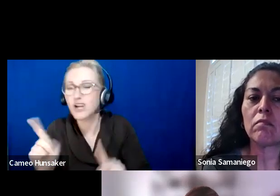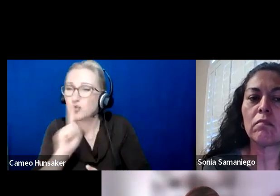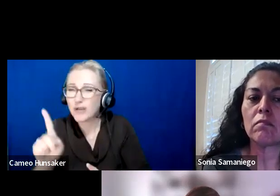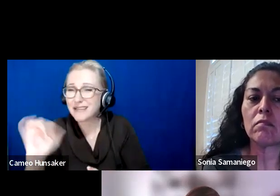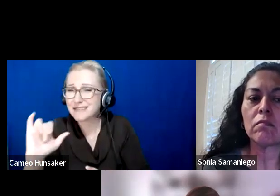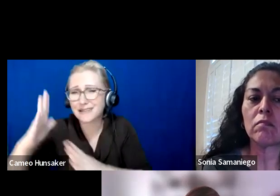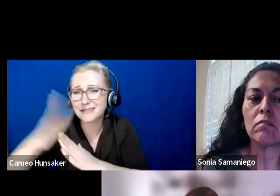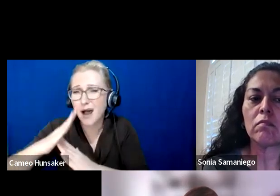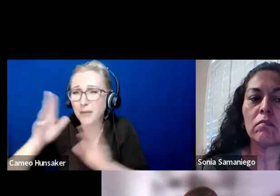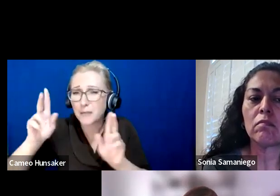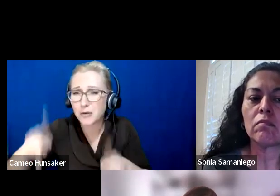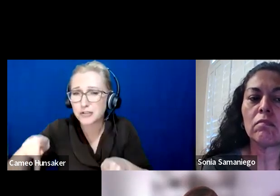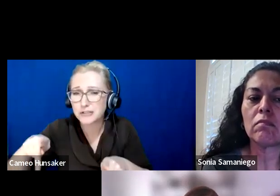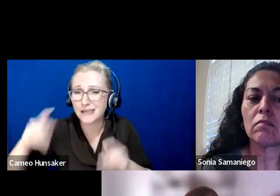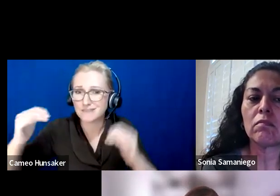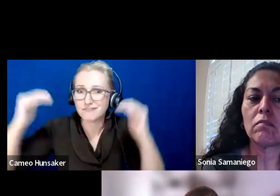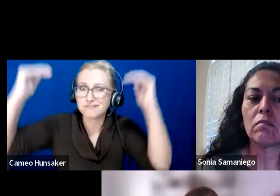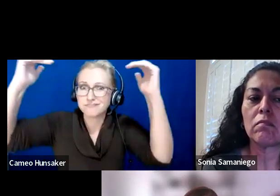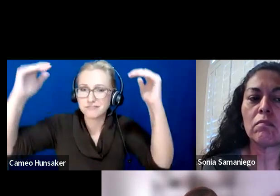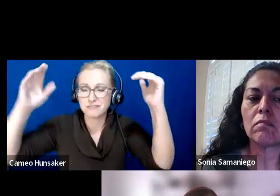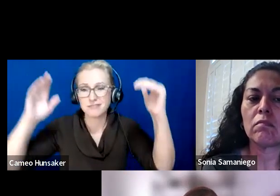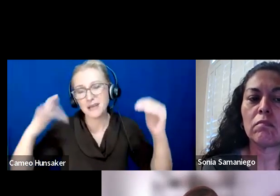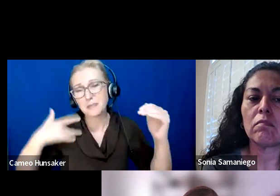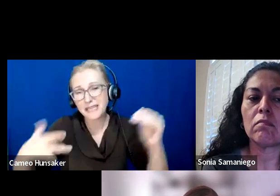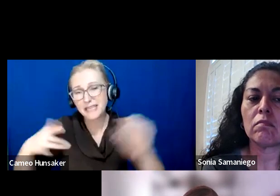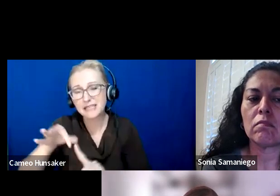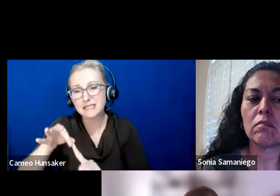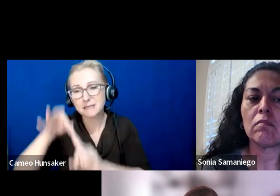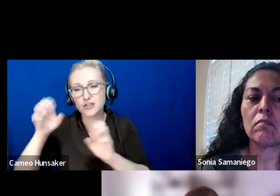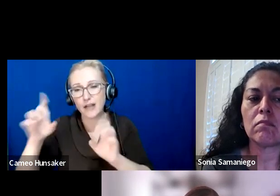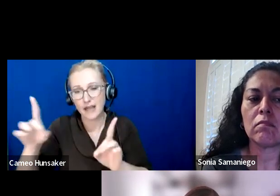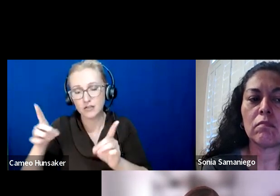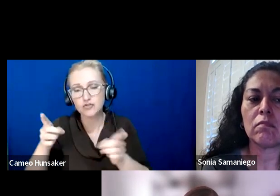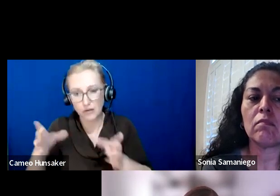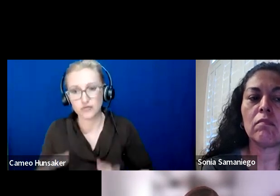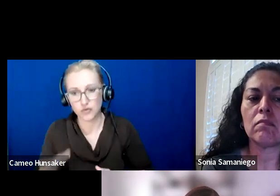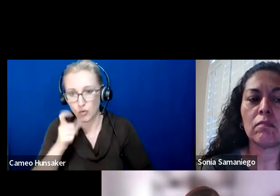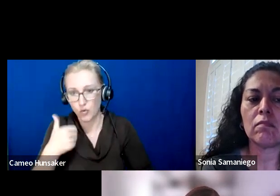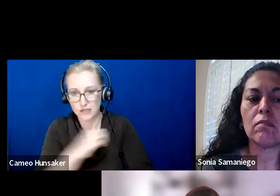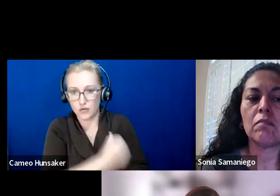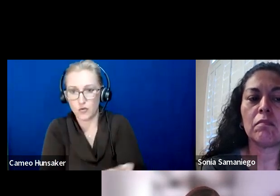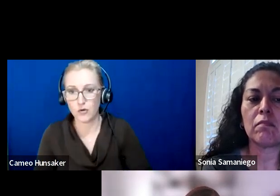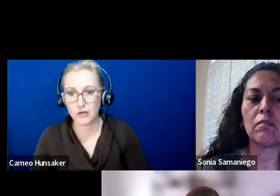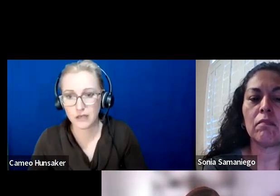person in the hierarchy is going to be the special ed director for the district.